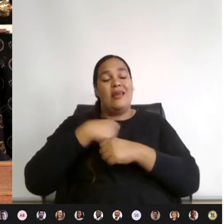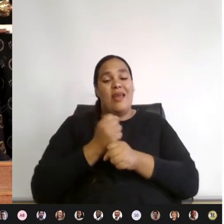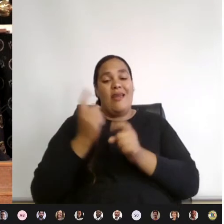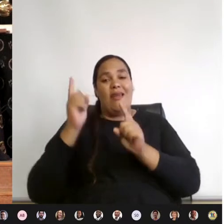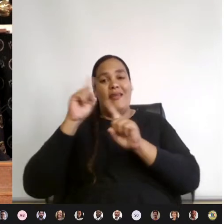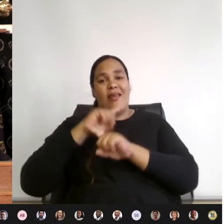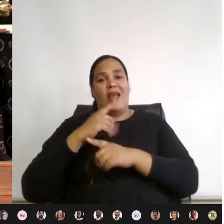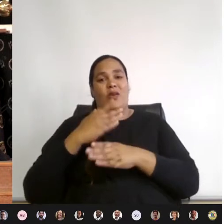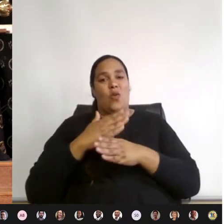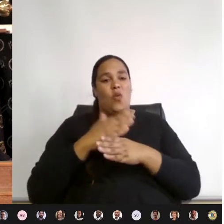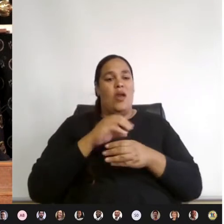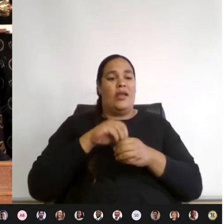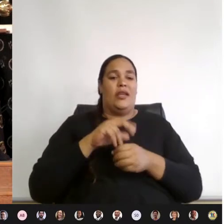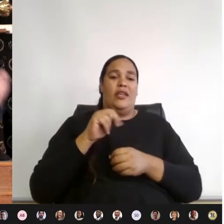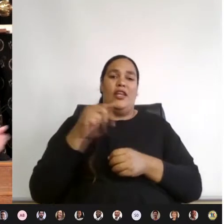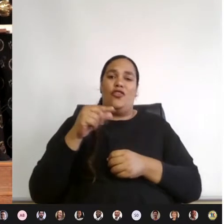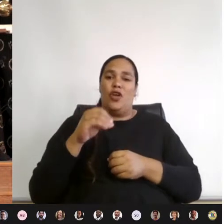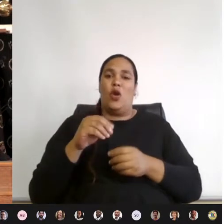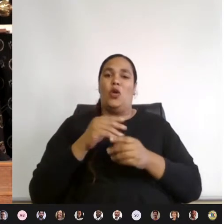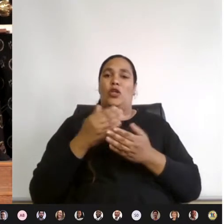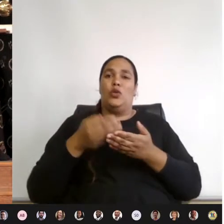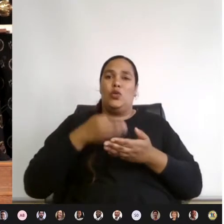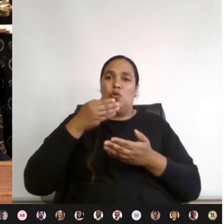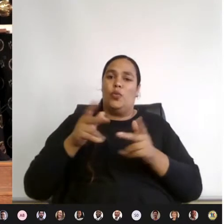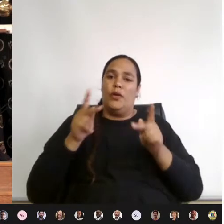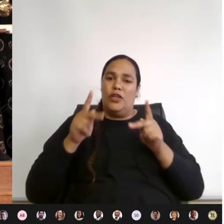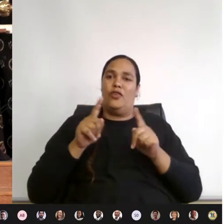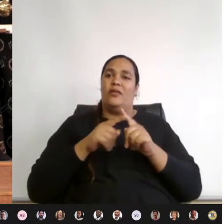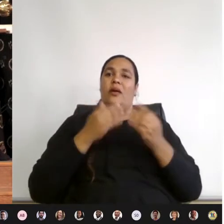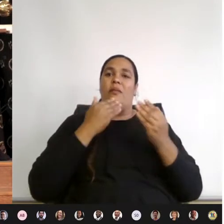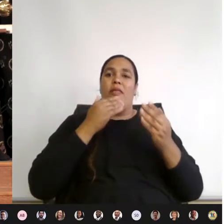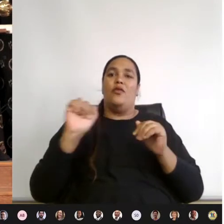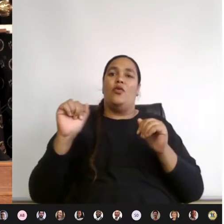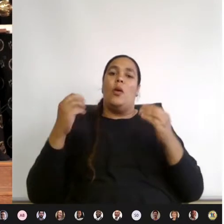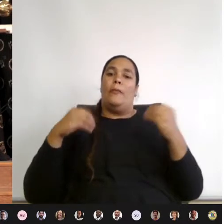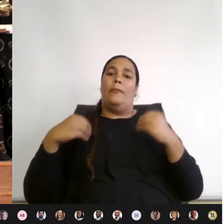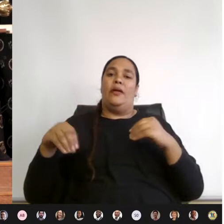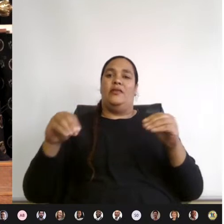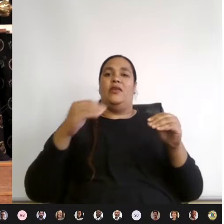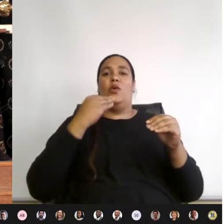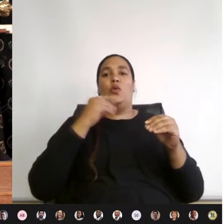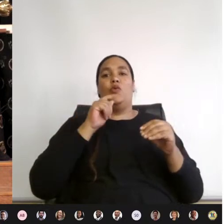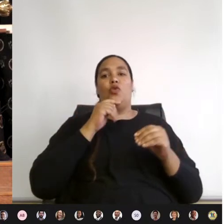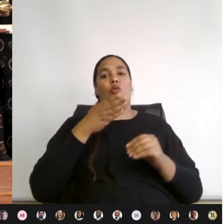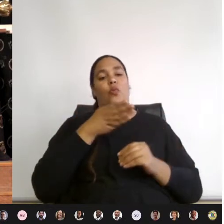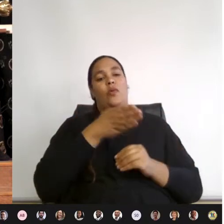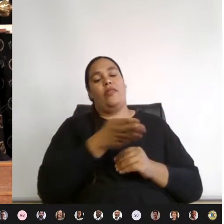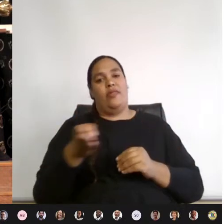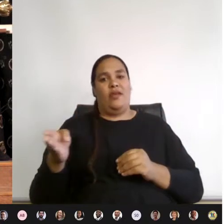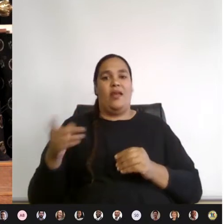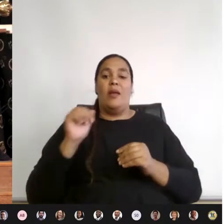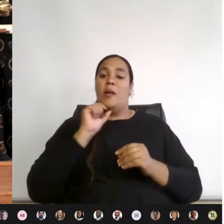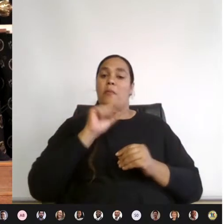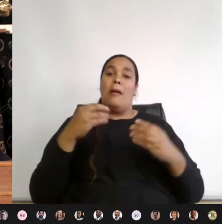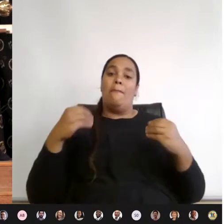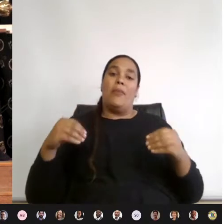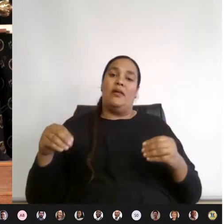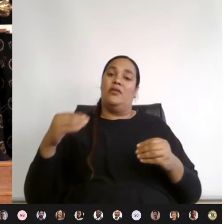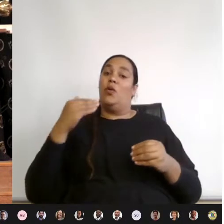NGOs, in those soup kitchens. I want to thank those businesses who have also been there. Those businesses